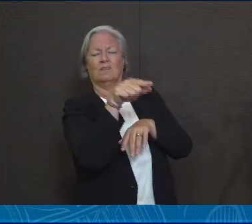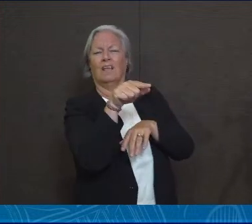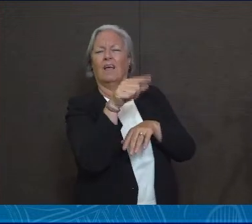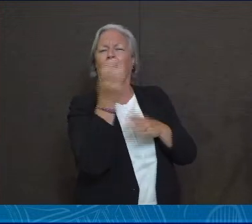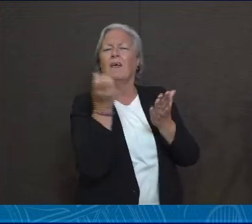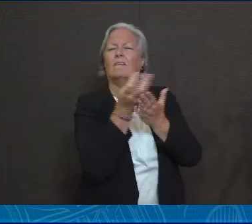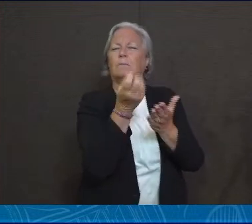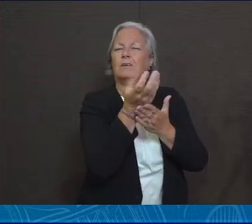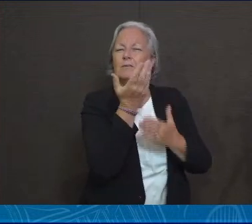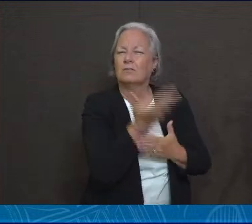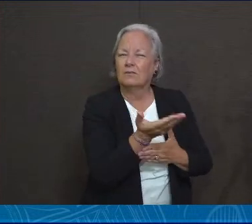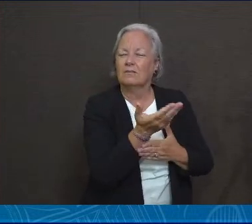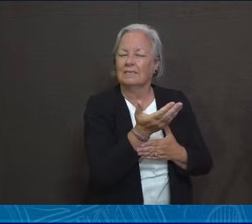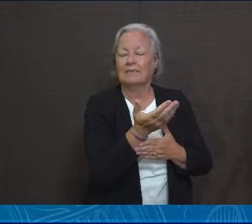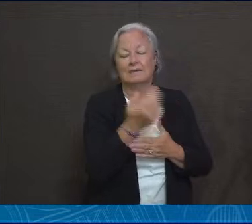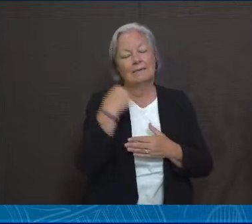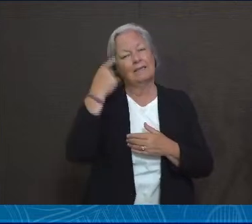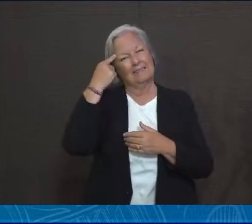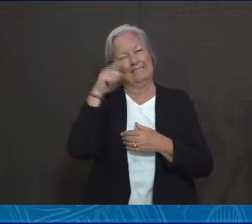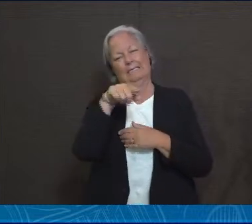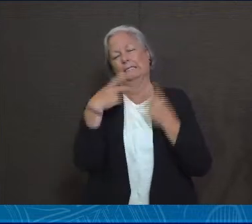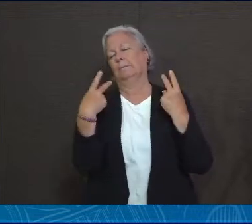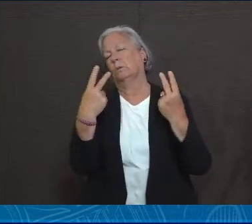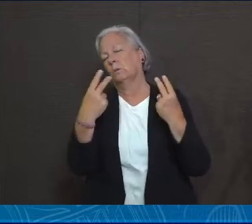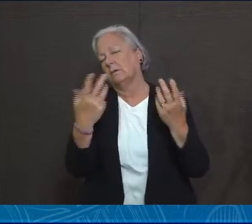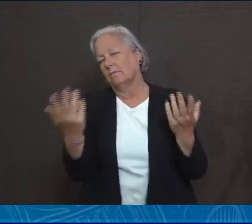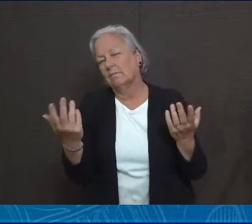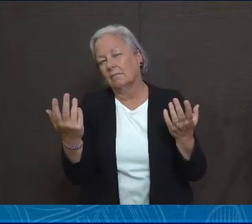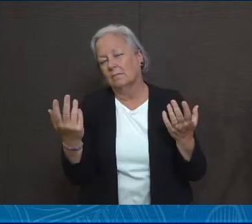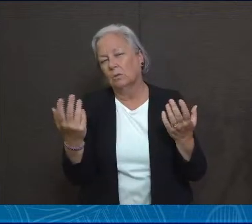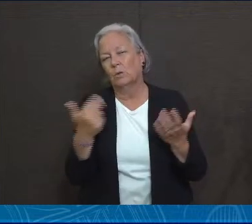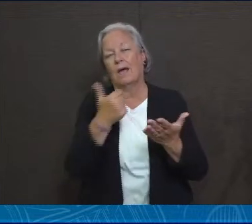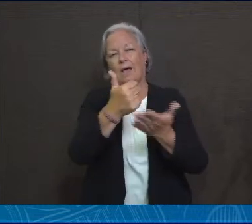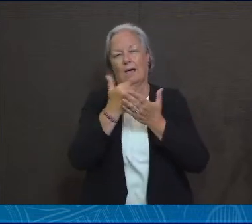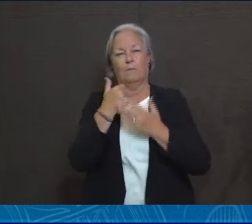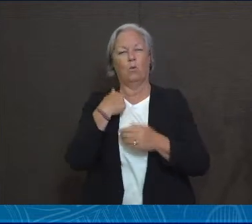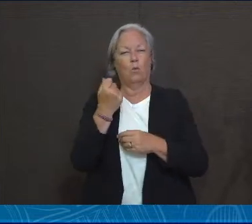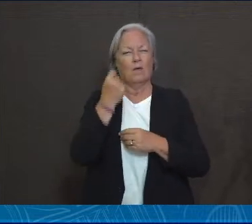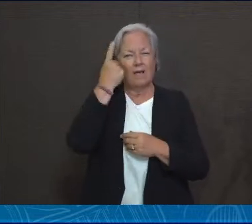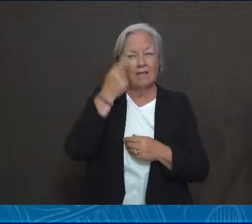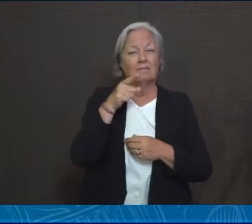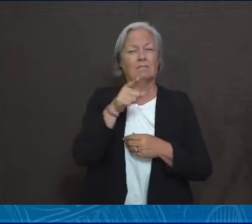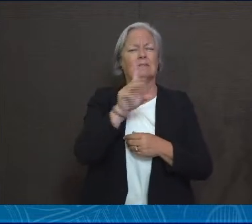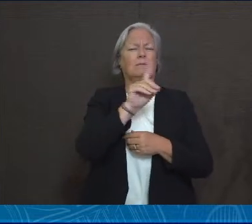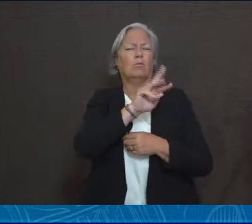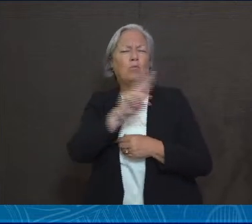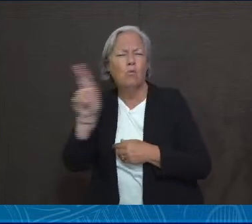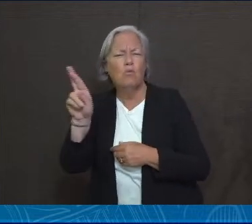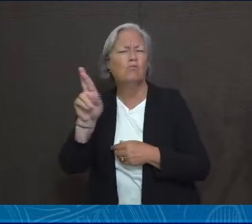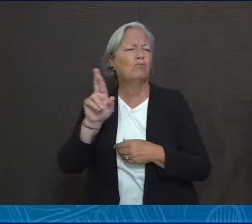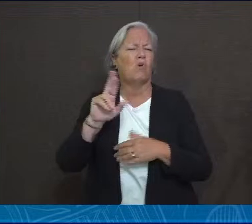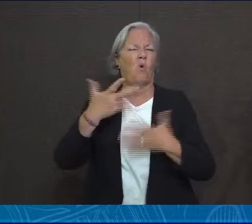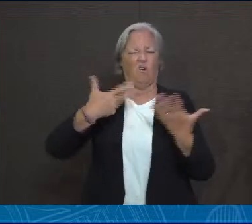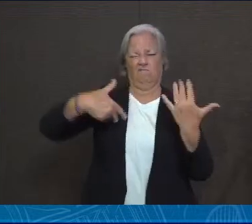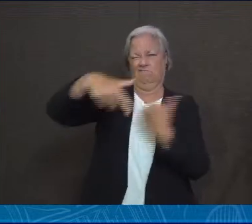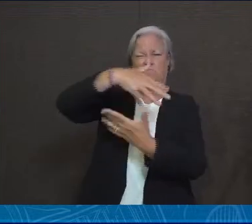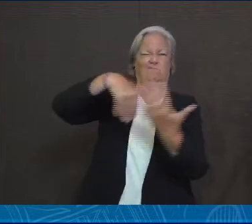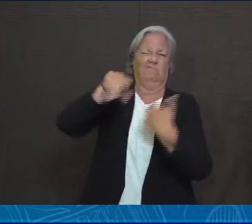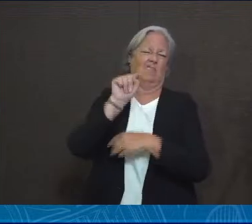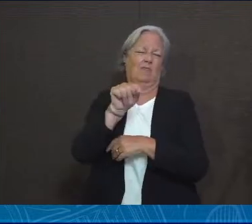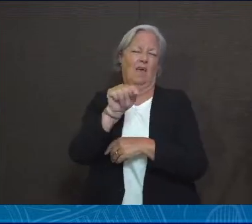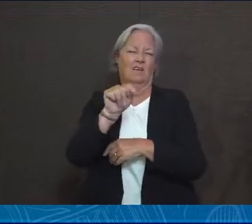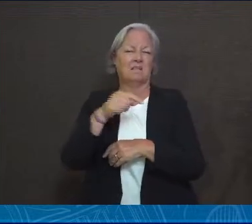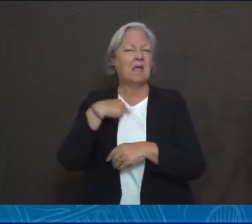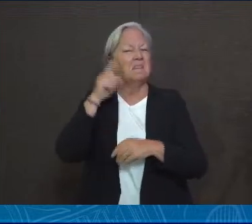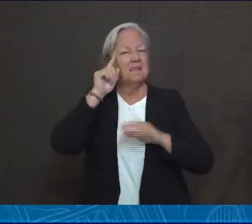it is detrimental to proper understanding of actual disaster risks in any kind of context. But I'll leave